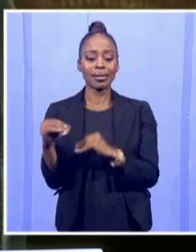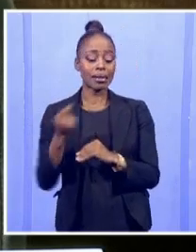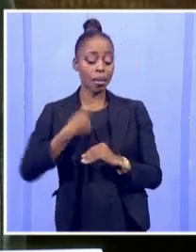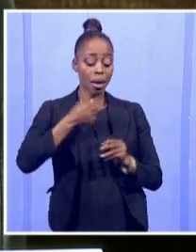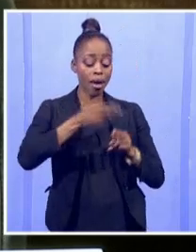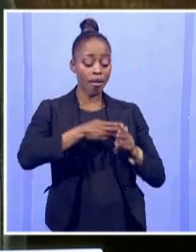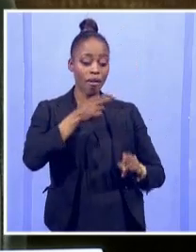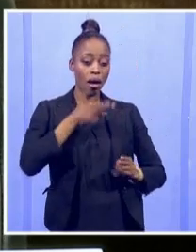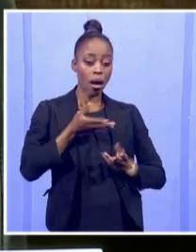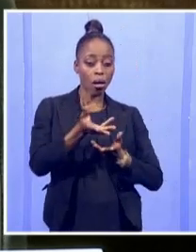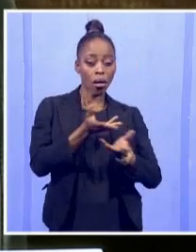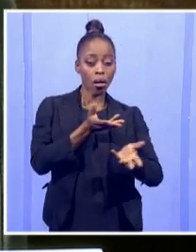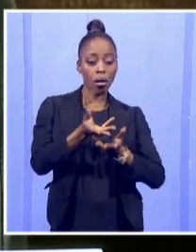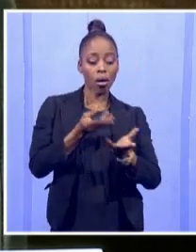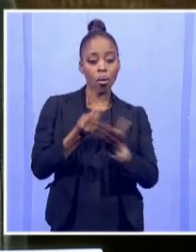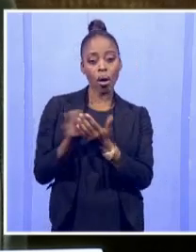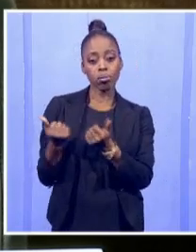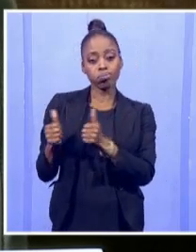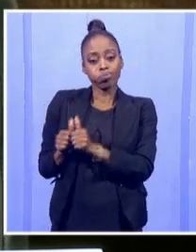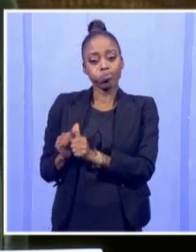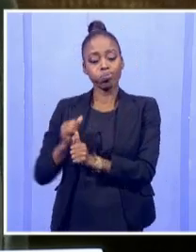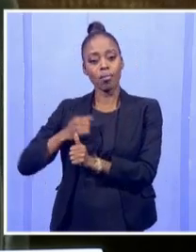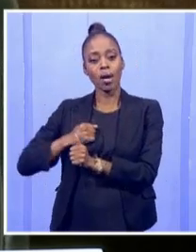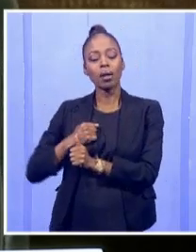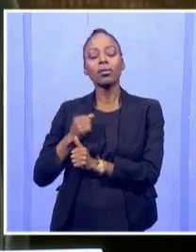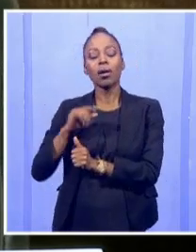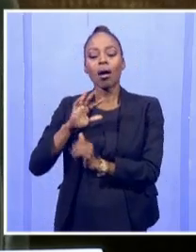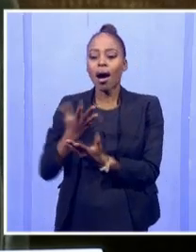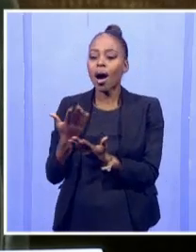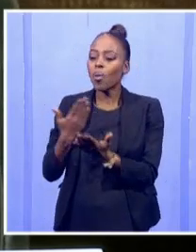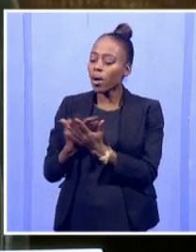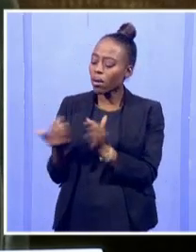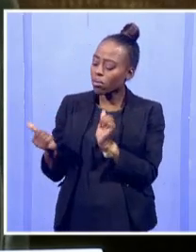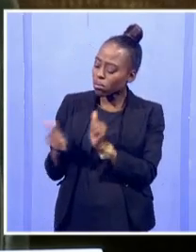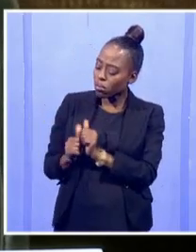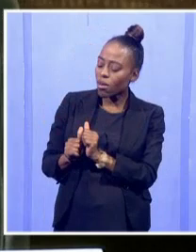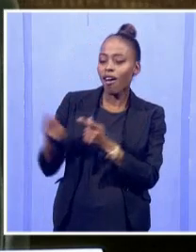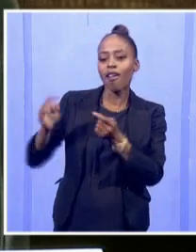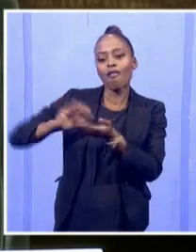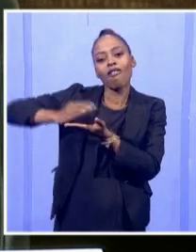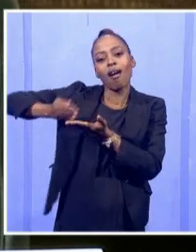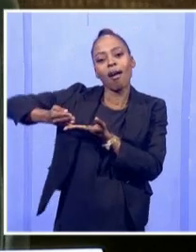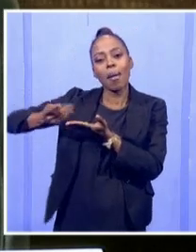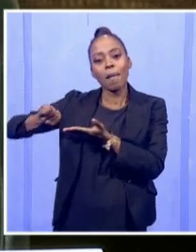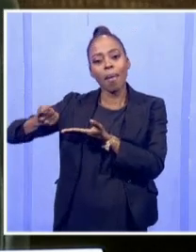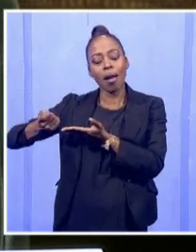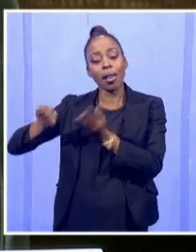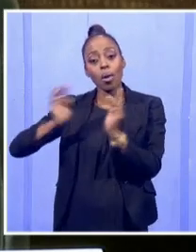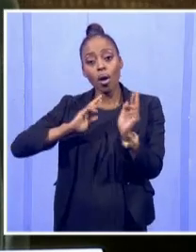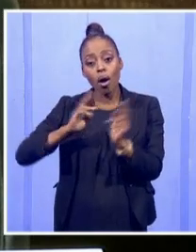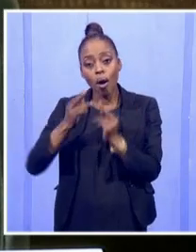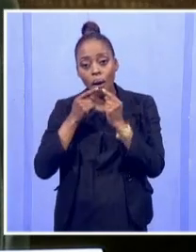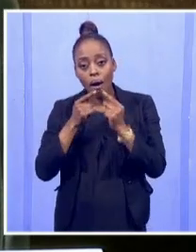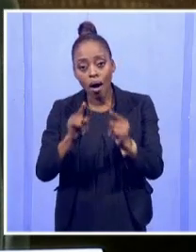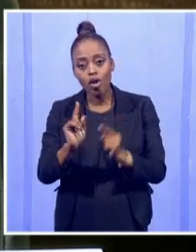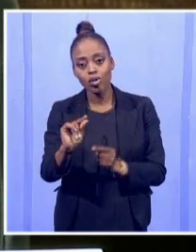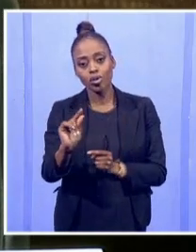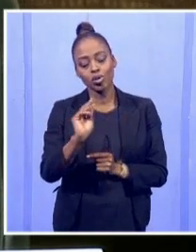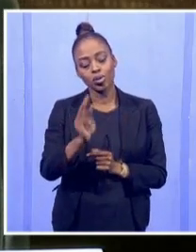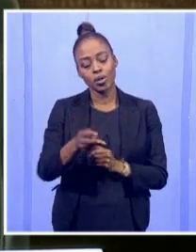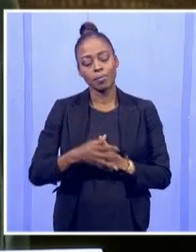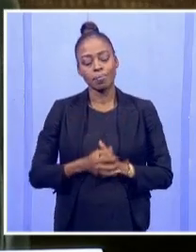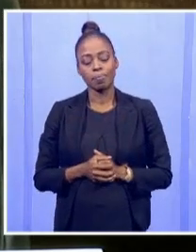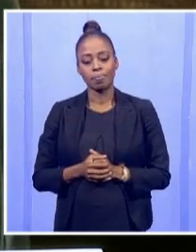finalizing discussions with my counterpart on a joint investment fund that we hope to announce at the time of the planned state